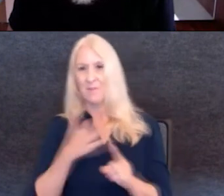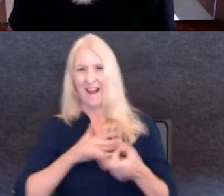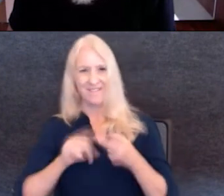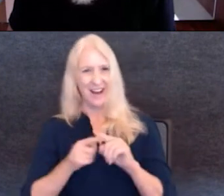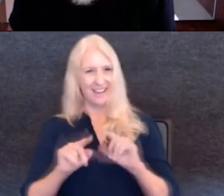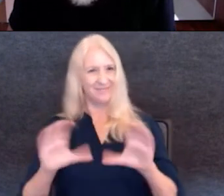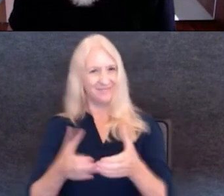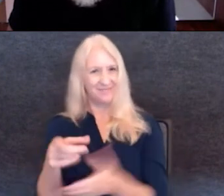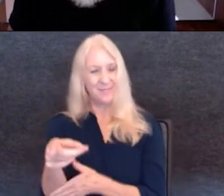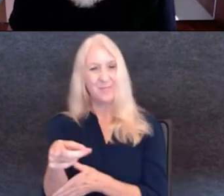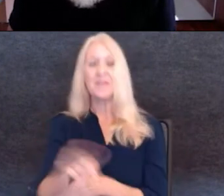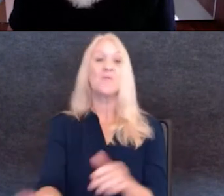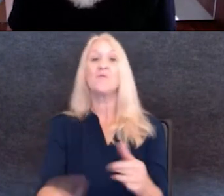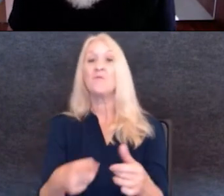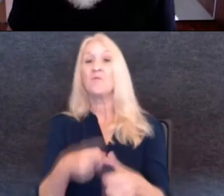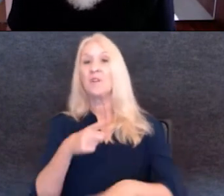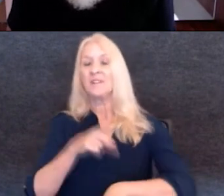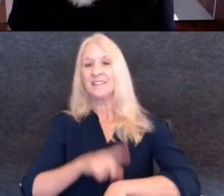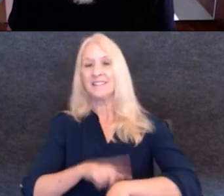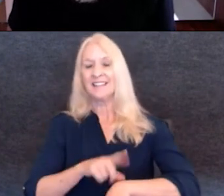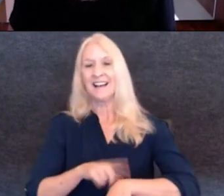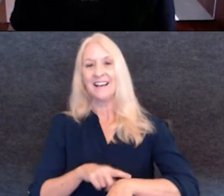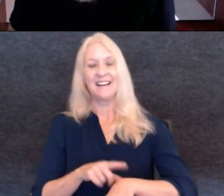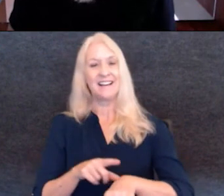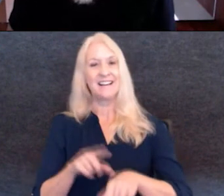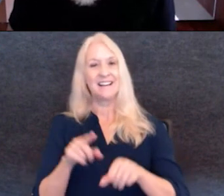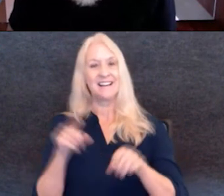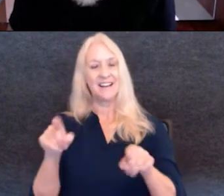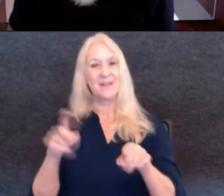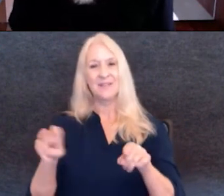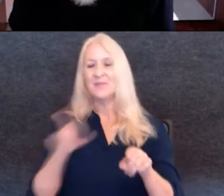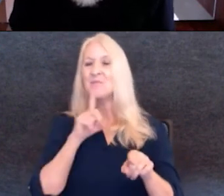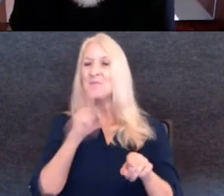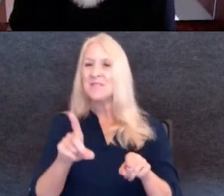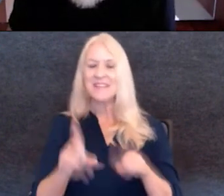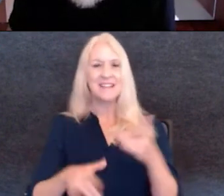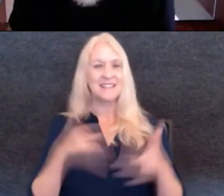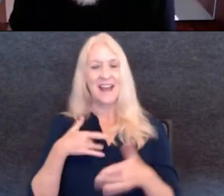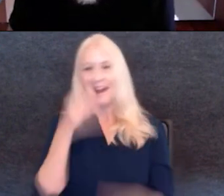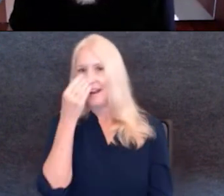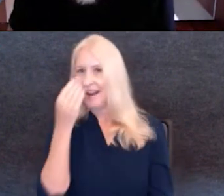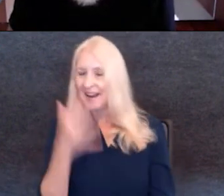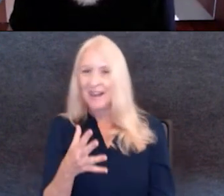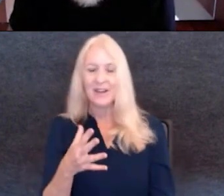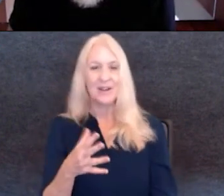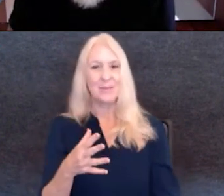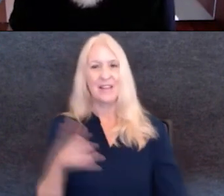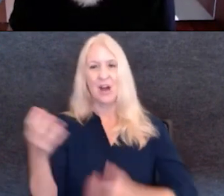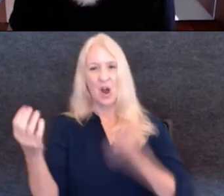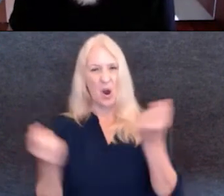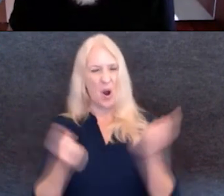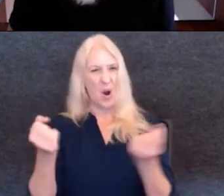time that I went to the Formula One. So I was pretty excited. I didn't care about the cars. I was